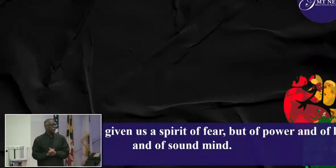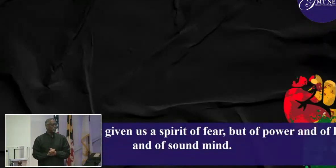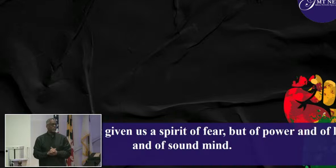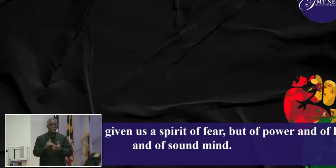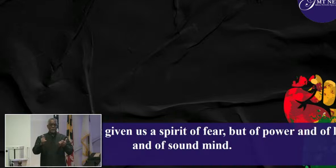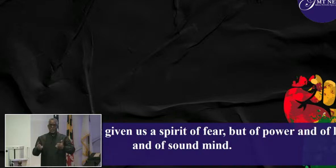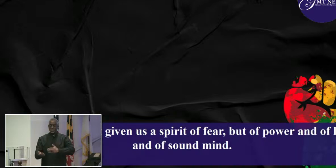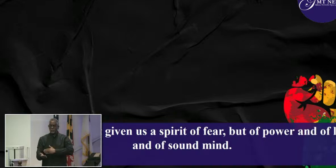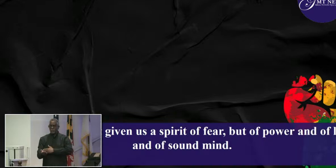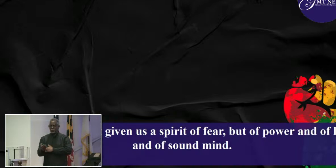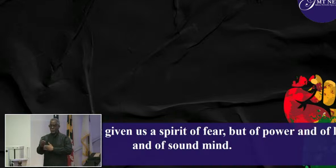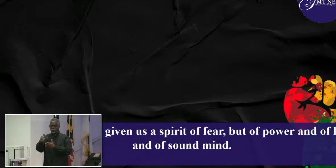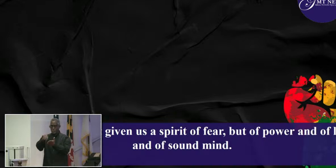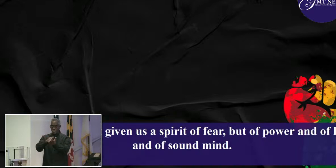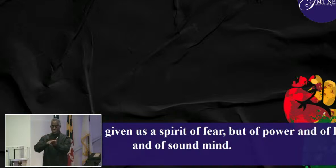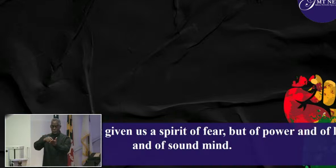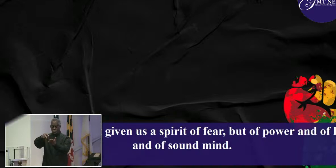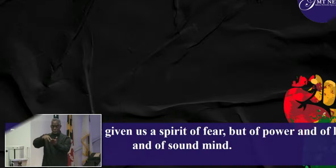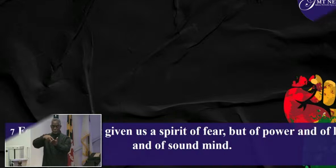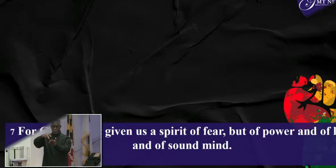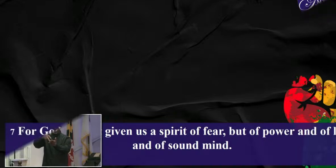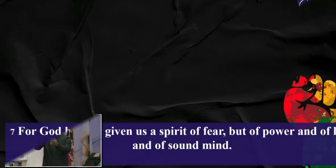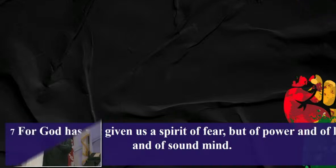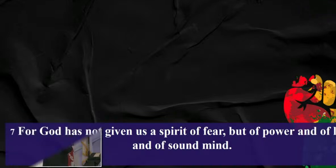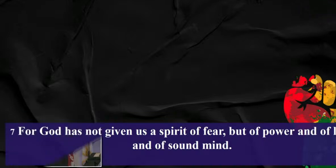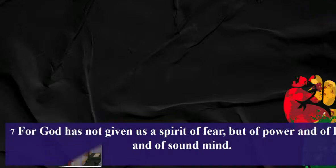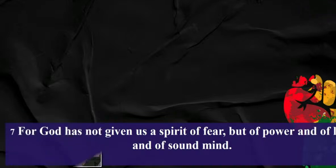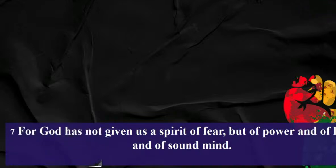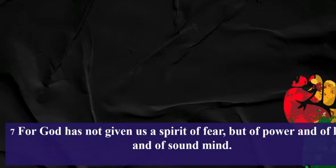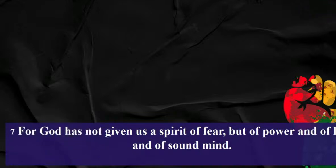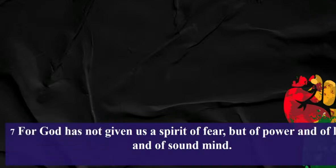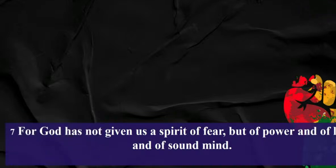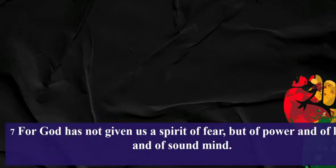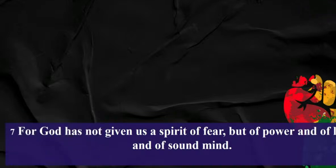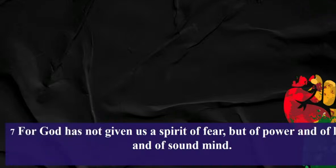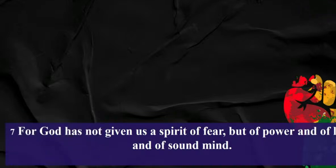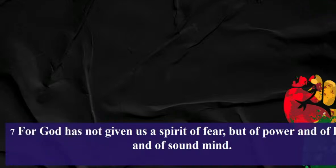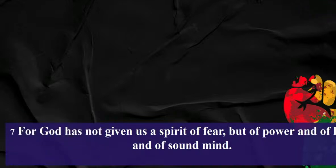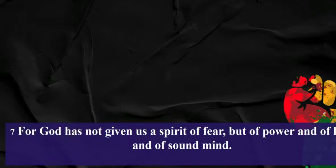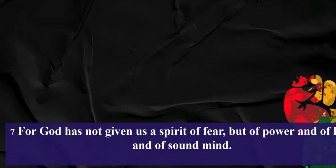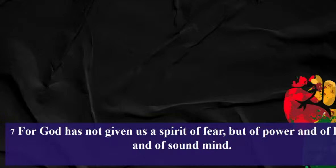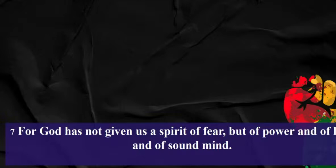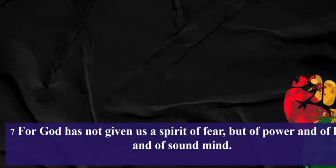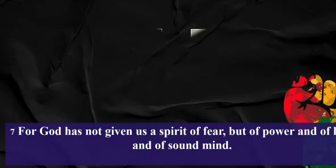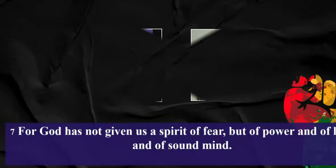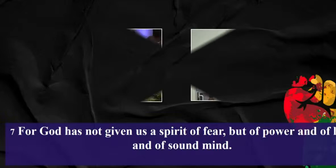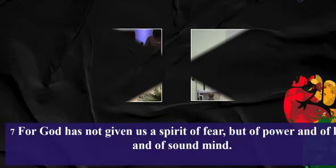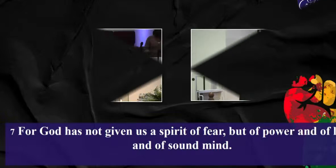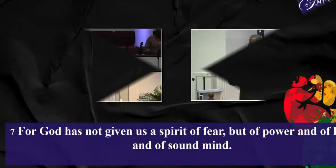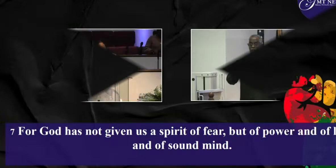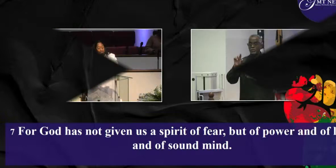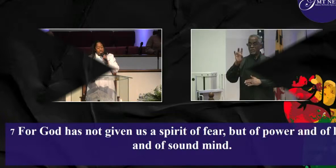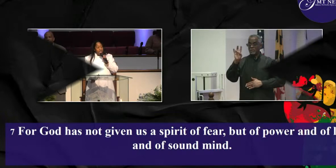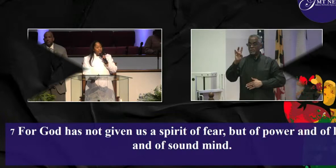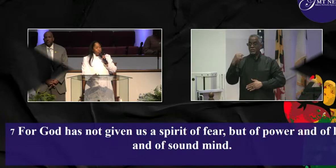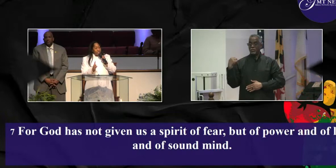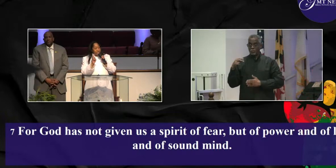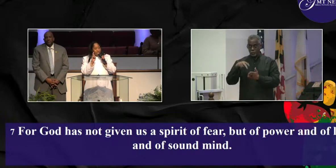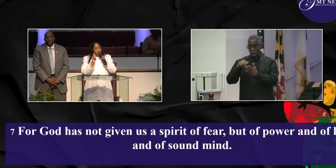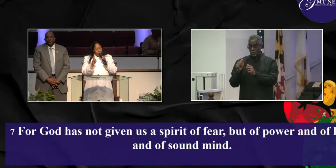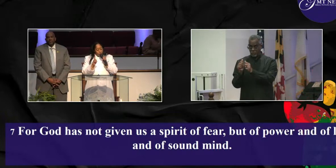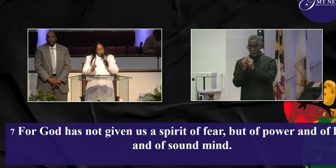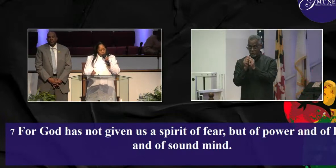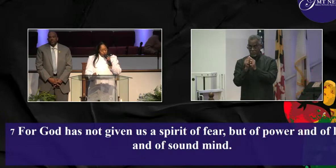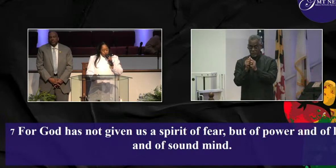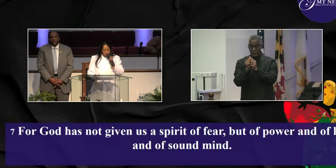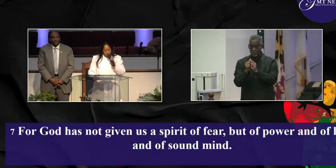This morning, our scripture reading is coming from 2 Timothy chapter 1, verse 7. And we're going to read it together because it